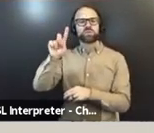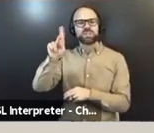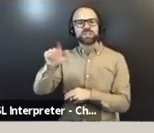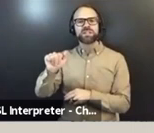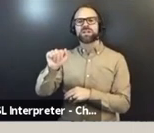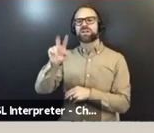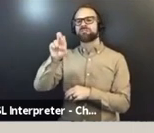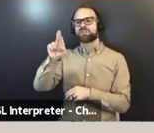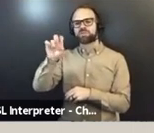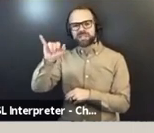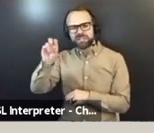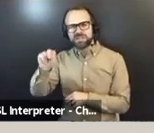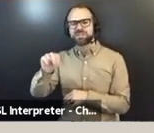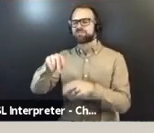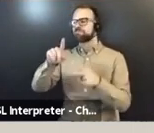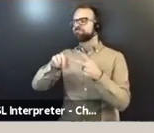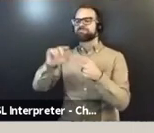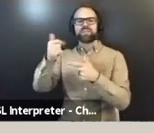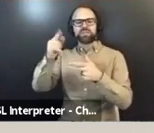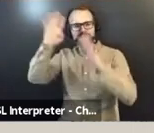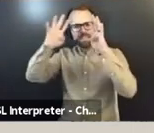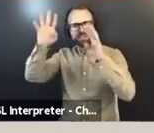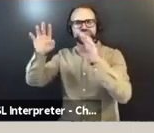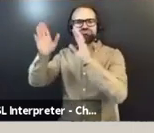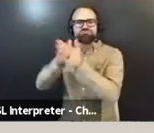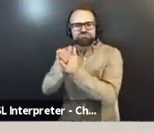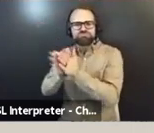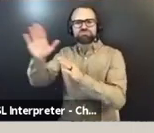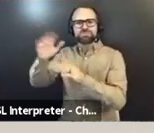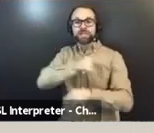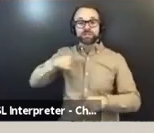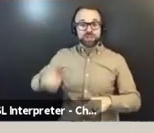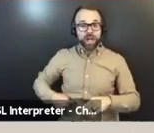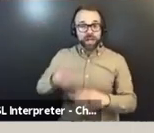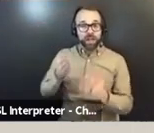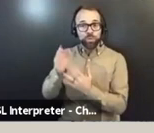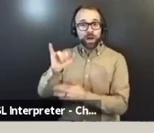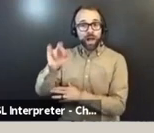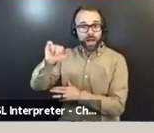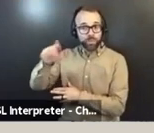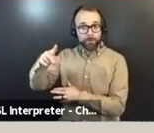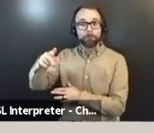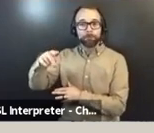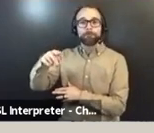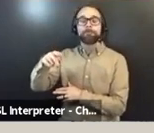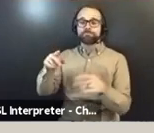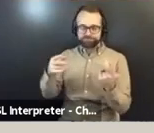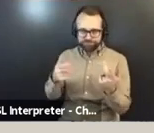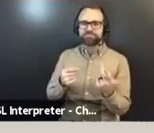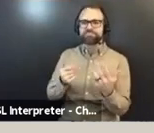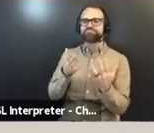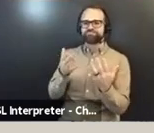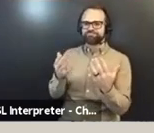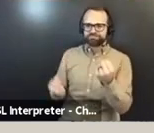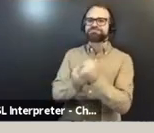variety of programs. There's some initiatives with India and China that work through IRAP, all again, covered by the EDC insurance.